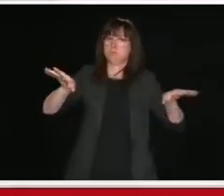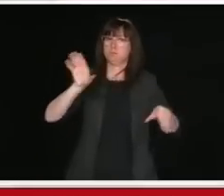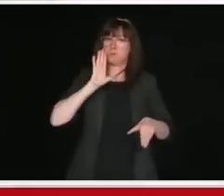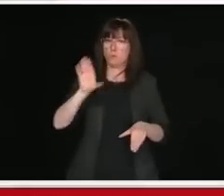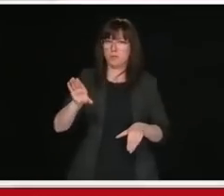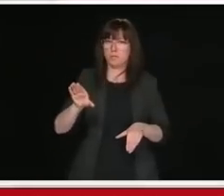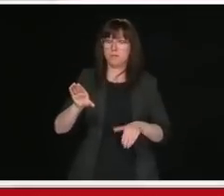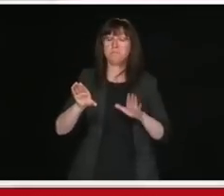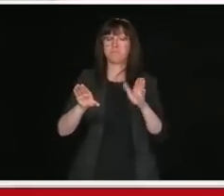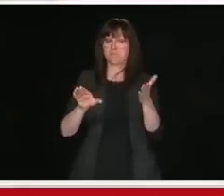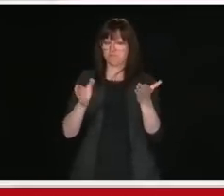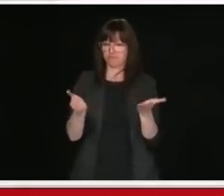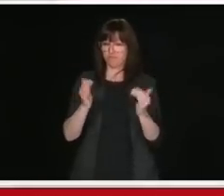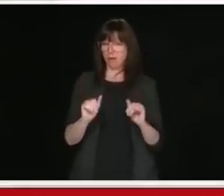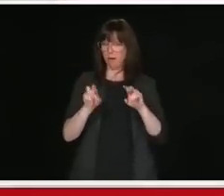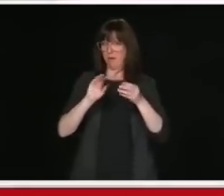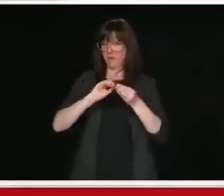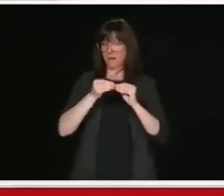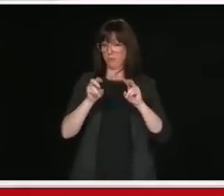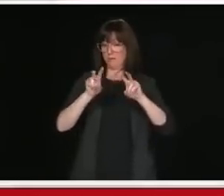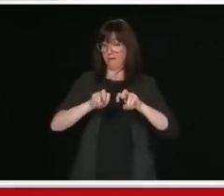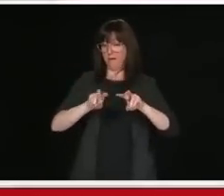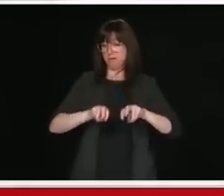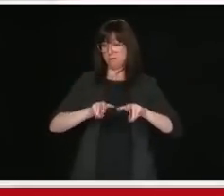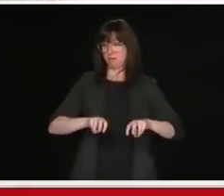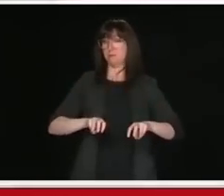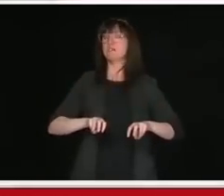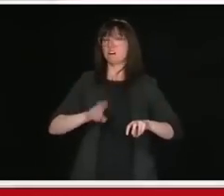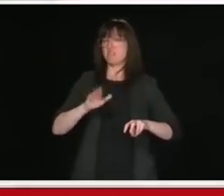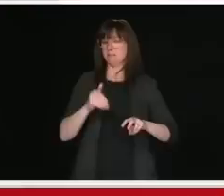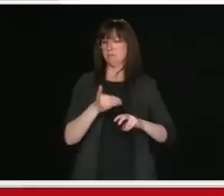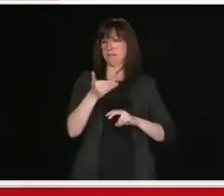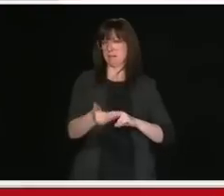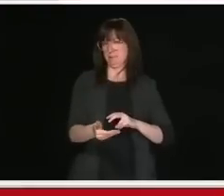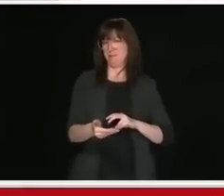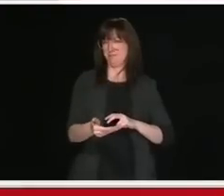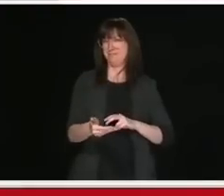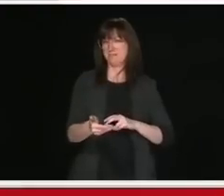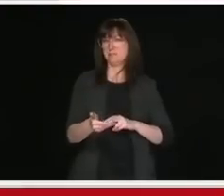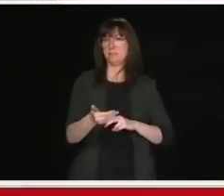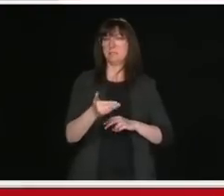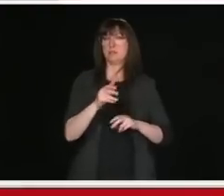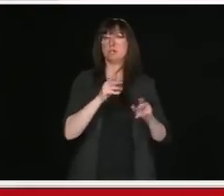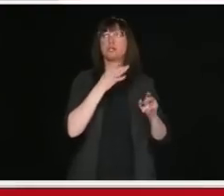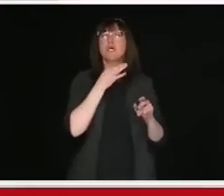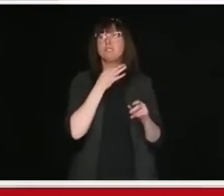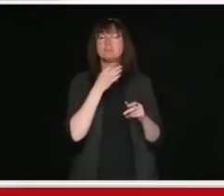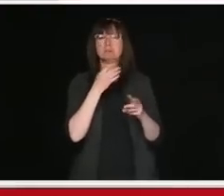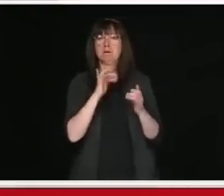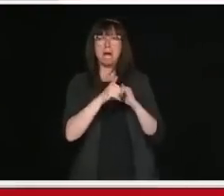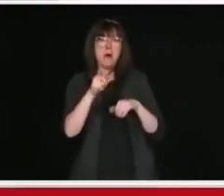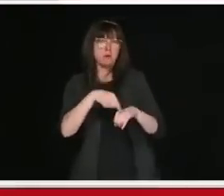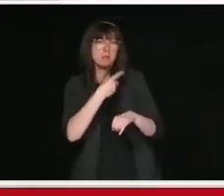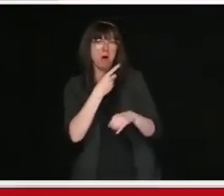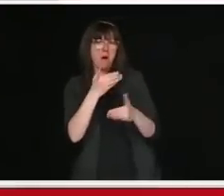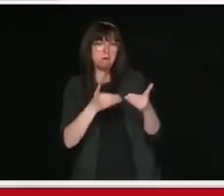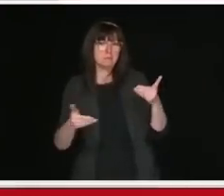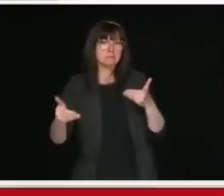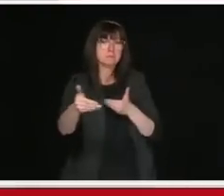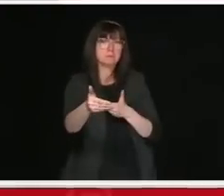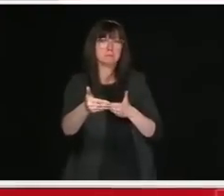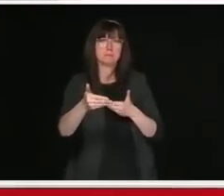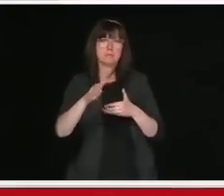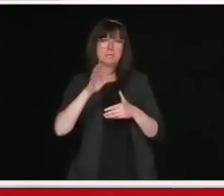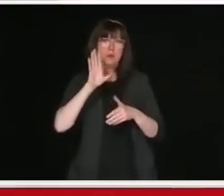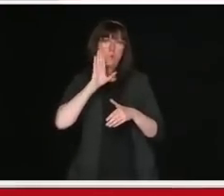is the next question. People want to know what the model is, how long they're likely to be in this situation, when kids can see